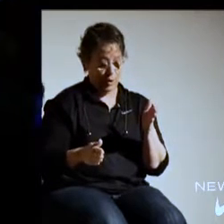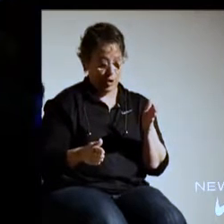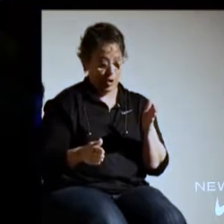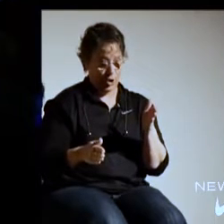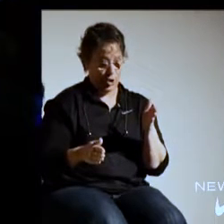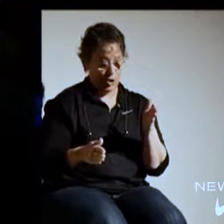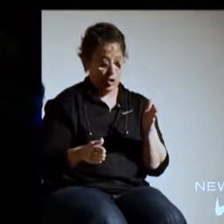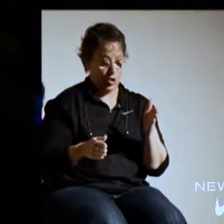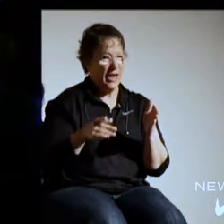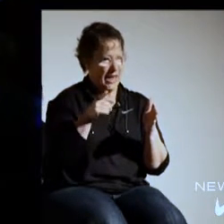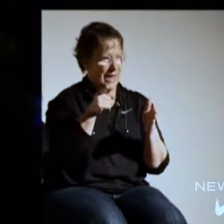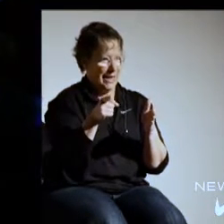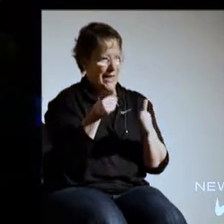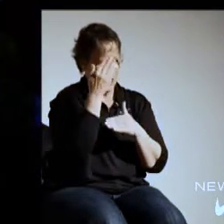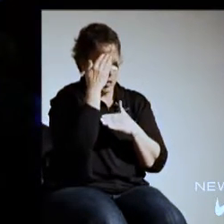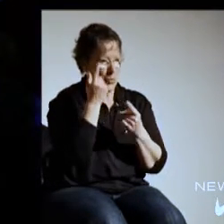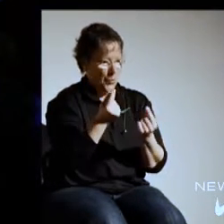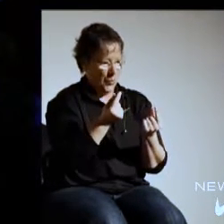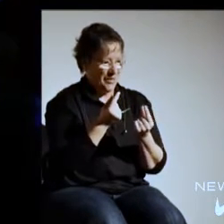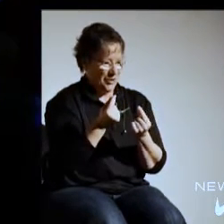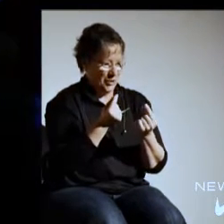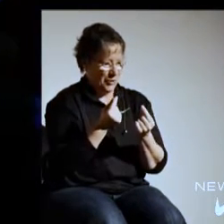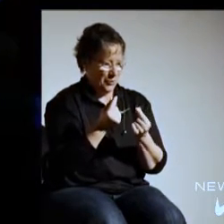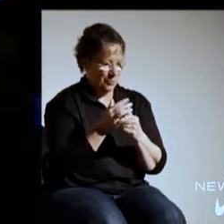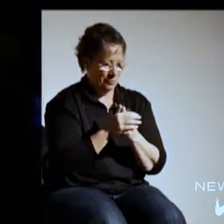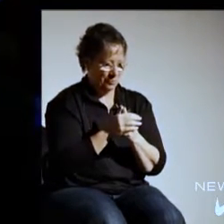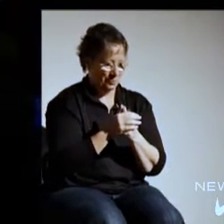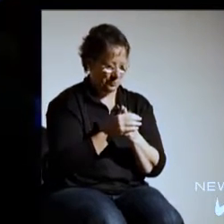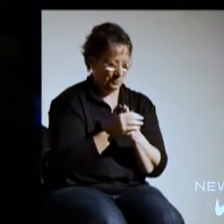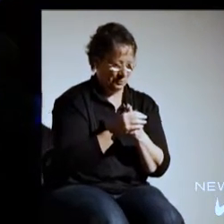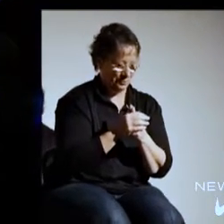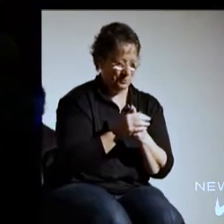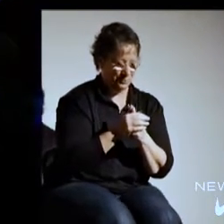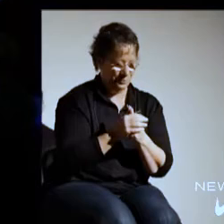hostage negotiation. It's a good thing, because all little children are terrorists.